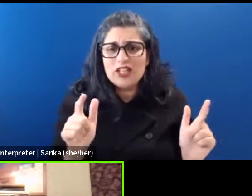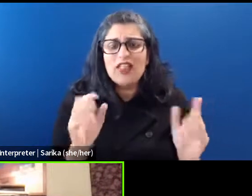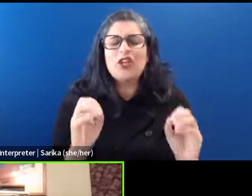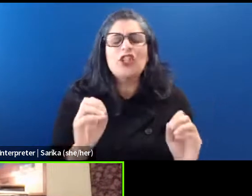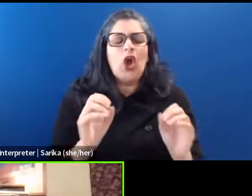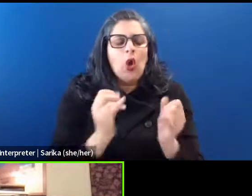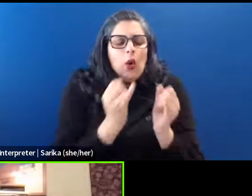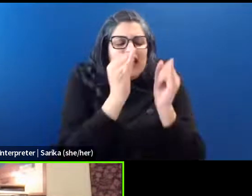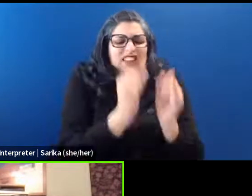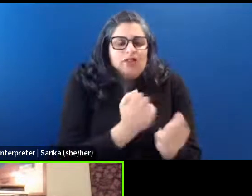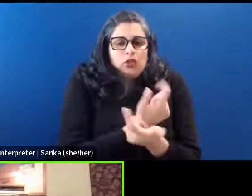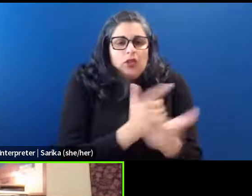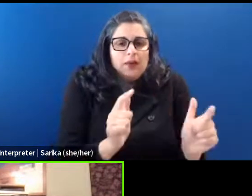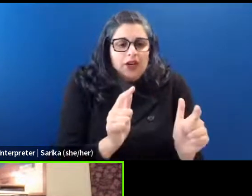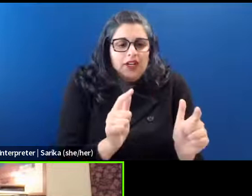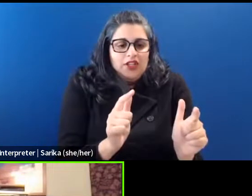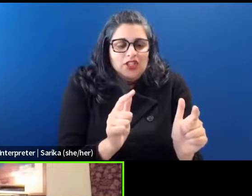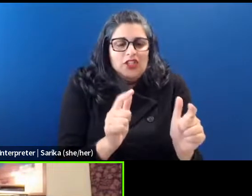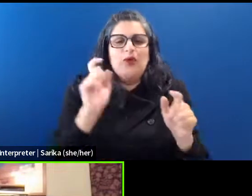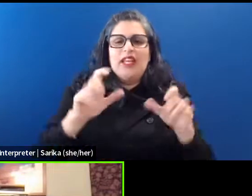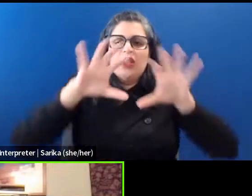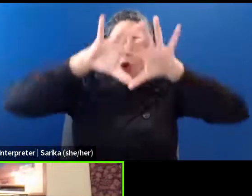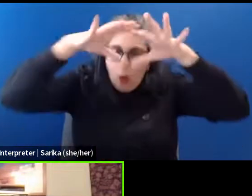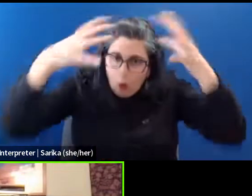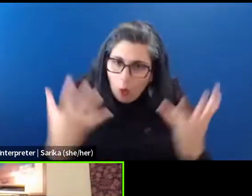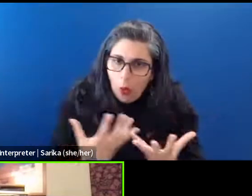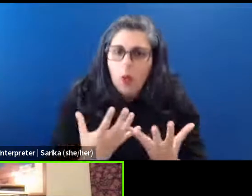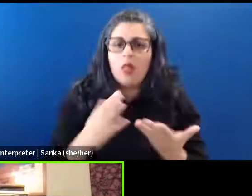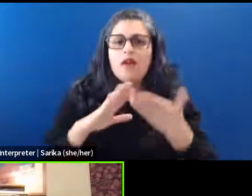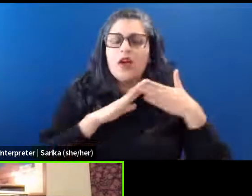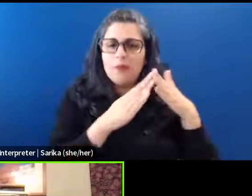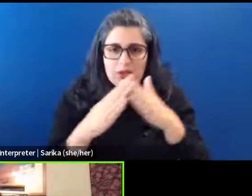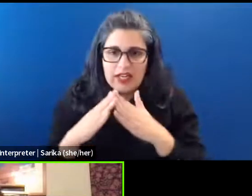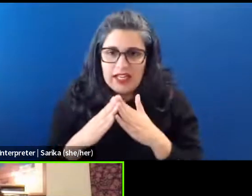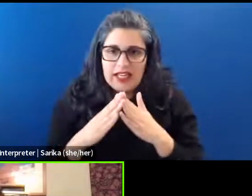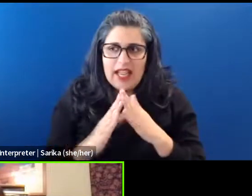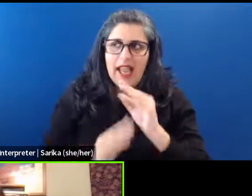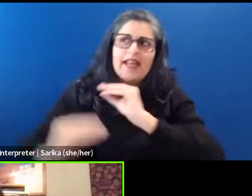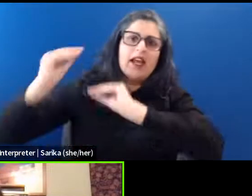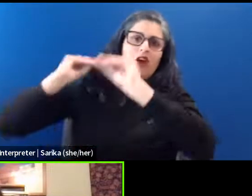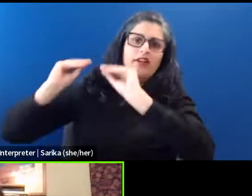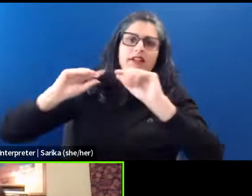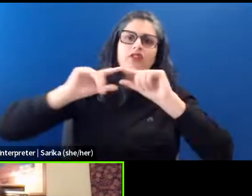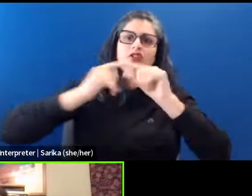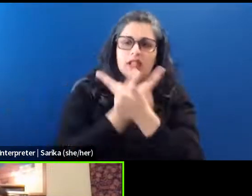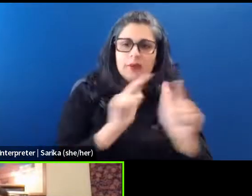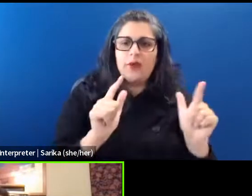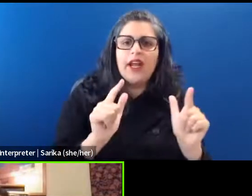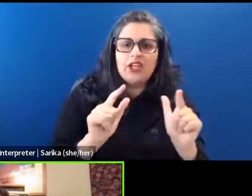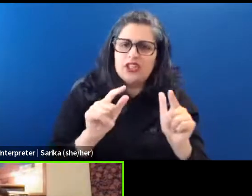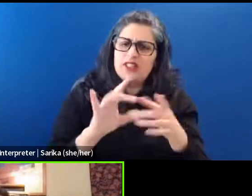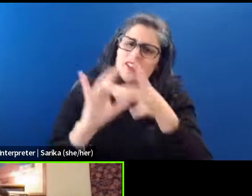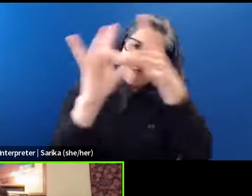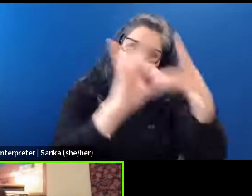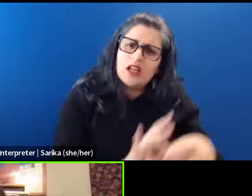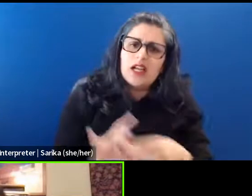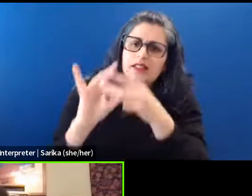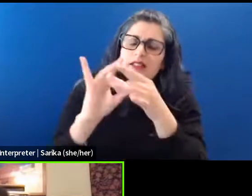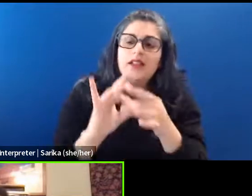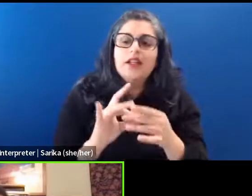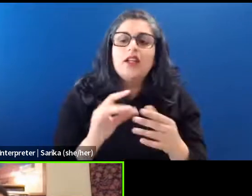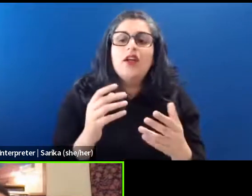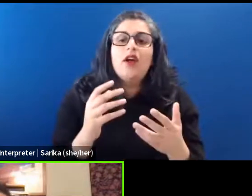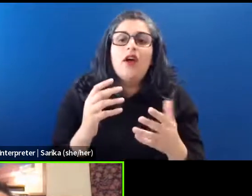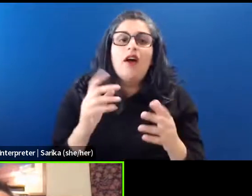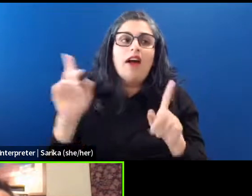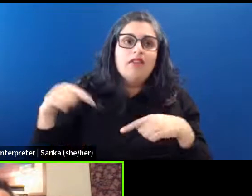individual liberation without the whole liberation of the community, which is, I think, why so much of what we've seen